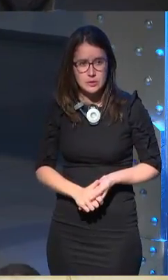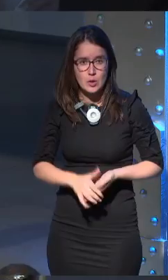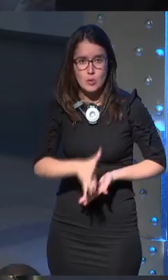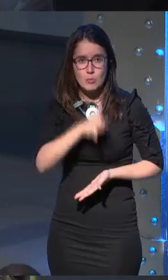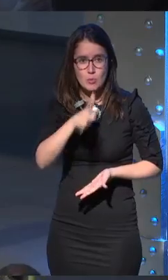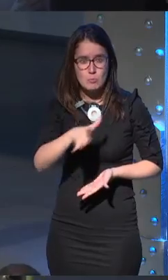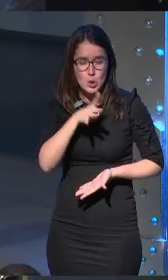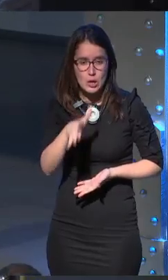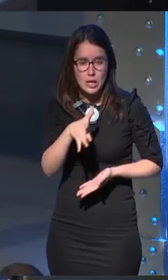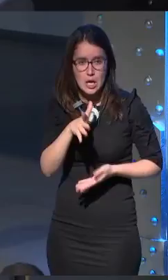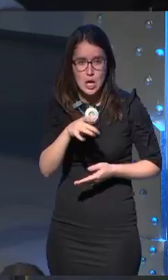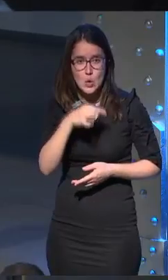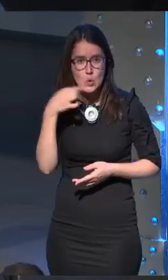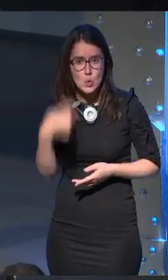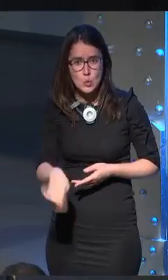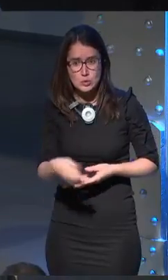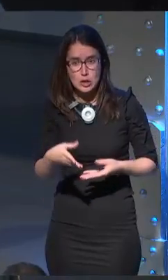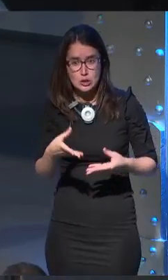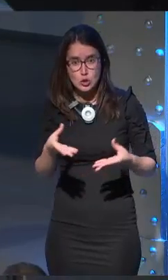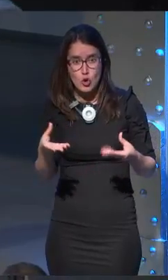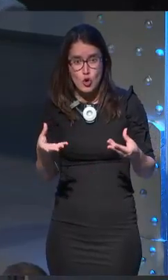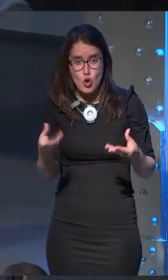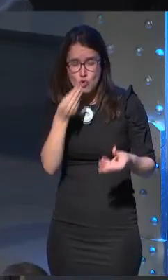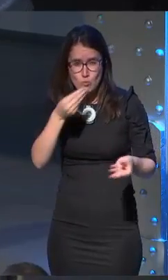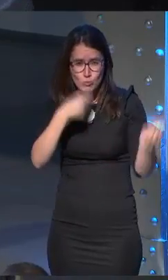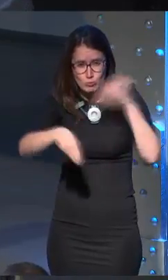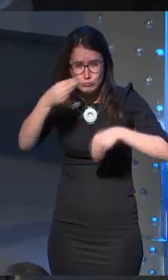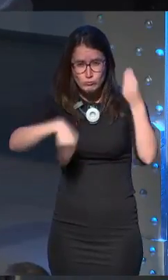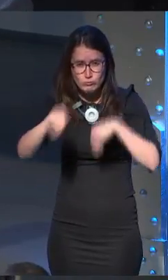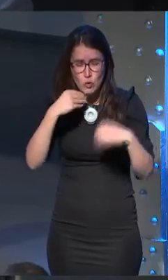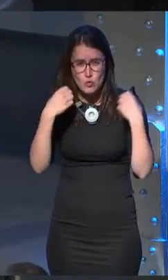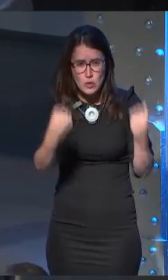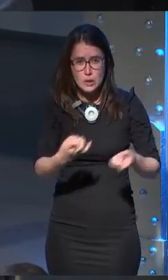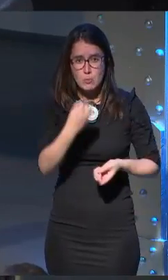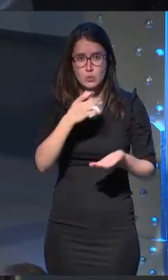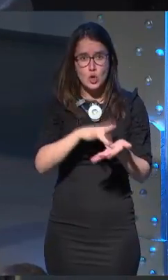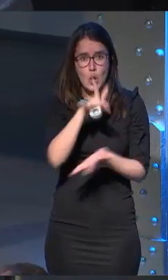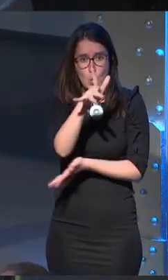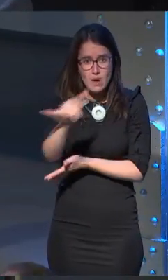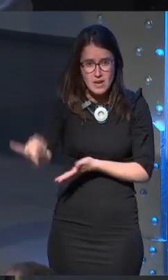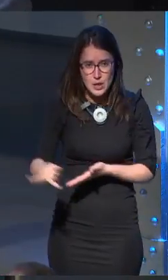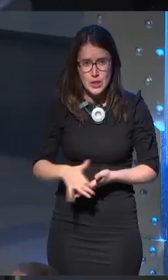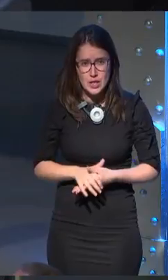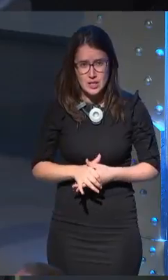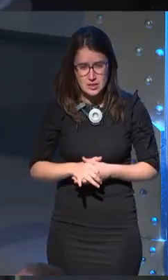Well, because at one time their diet consisted of much